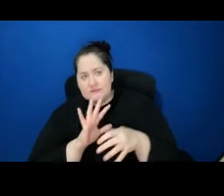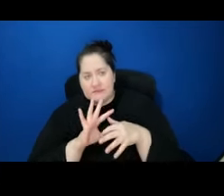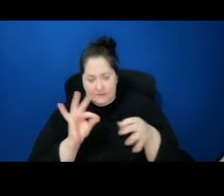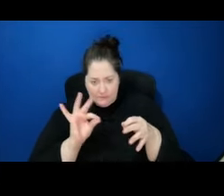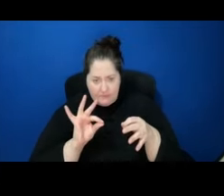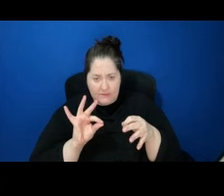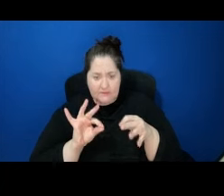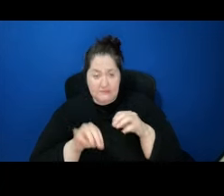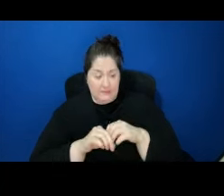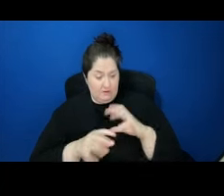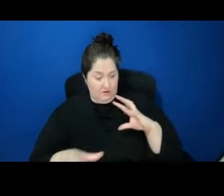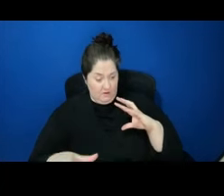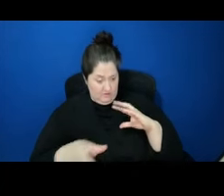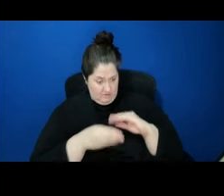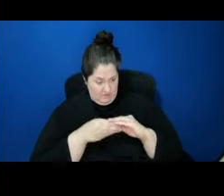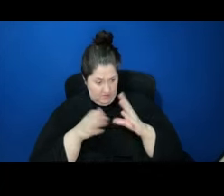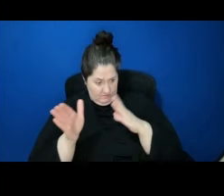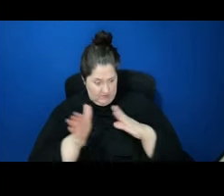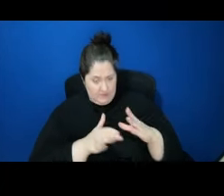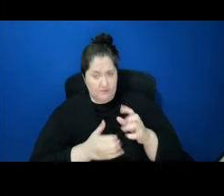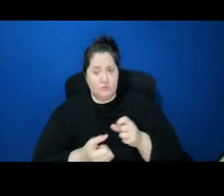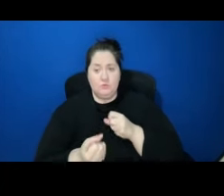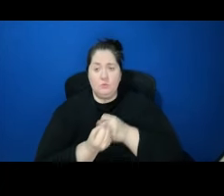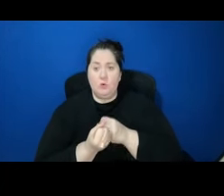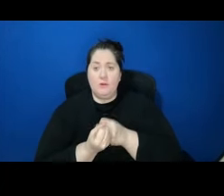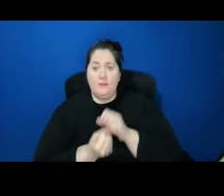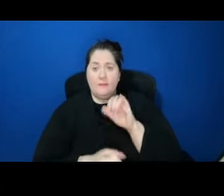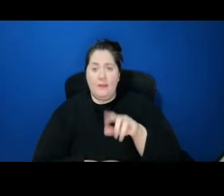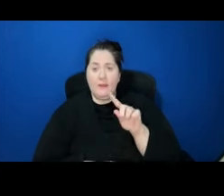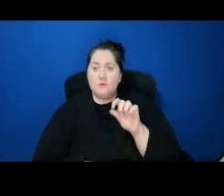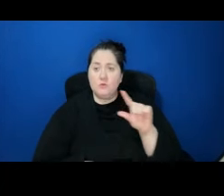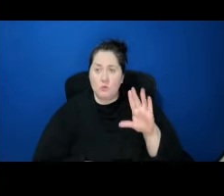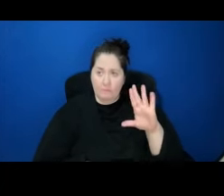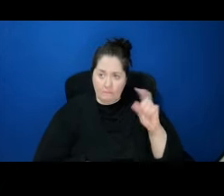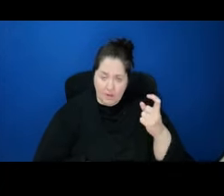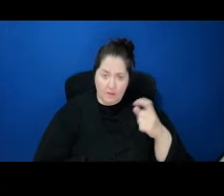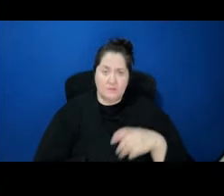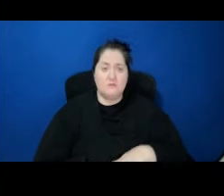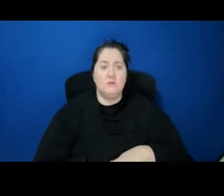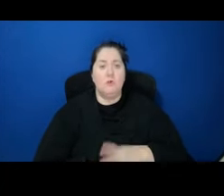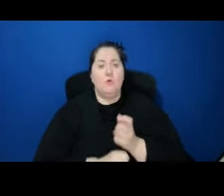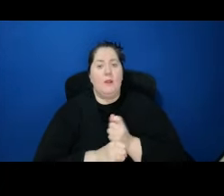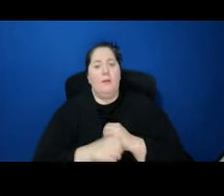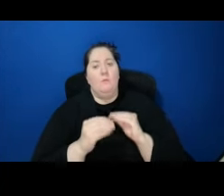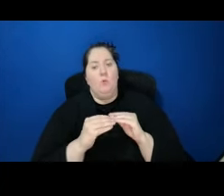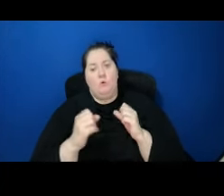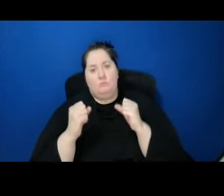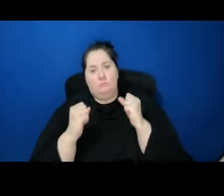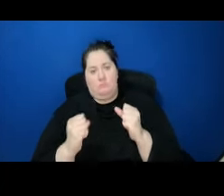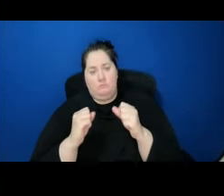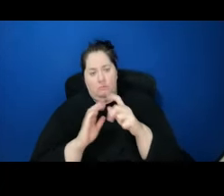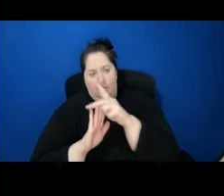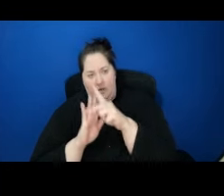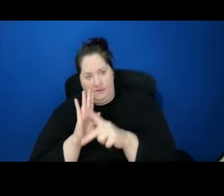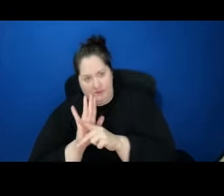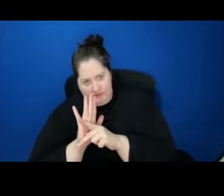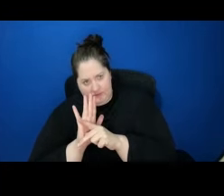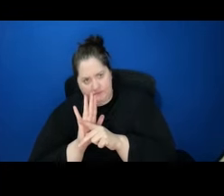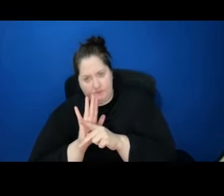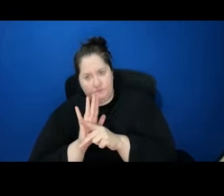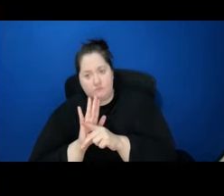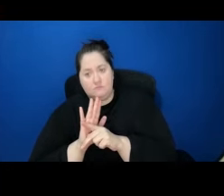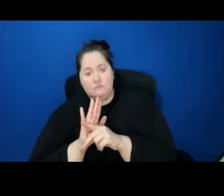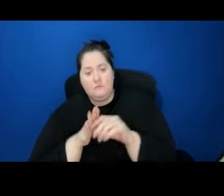the comprehensive plan that support our toolbox and create a much more robust policy framework for as we evolve